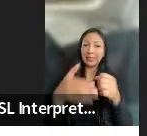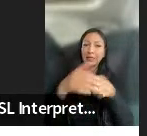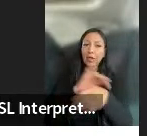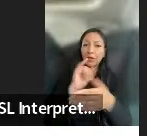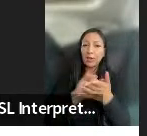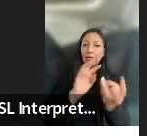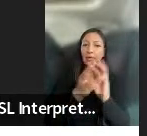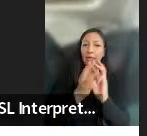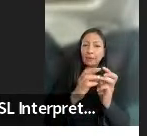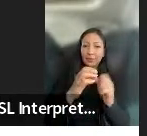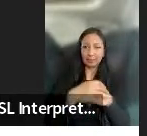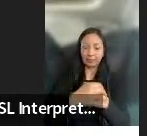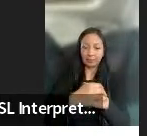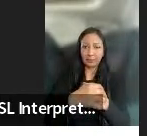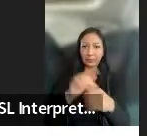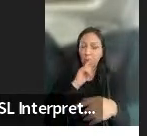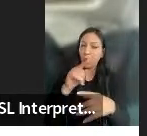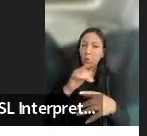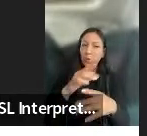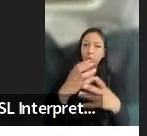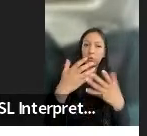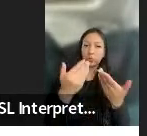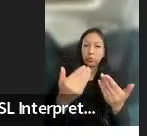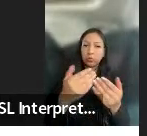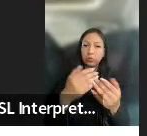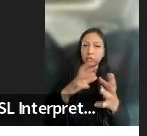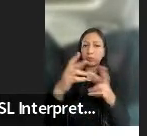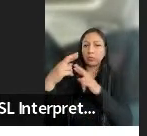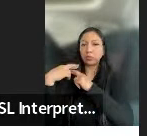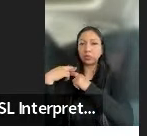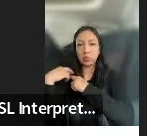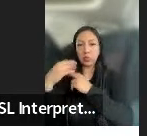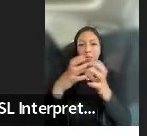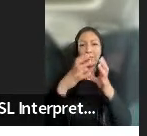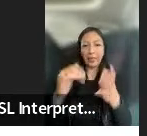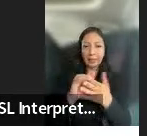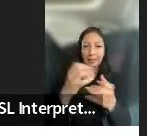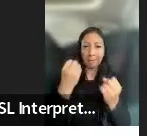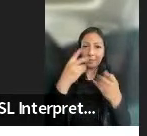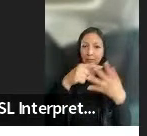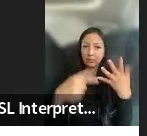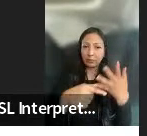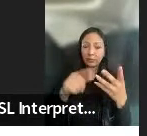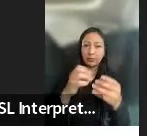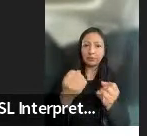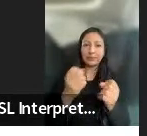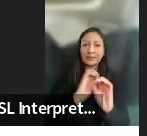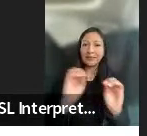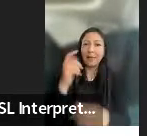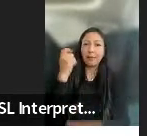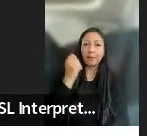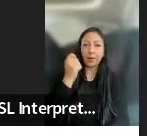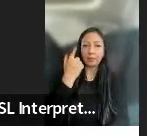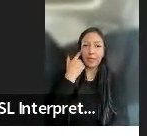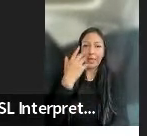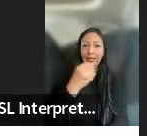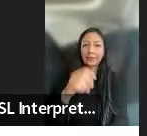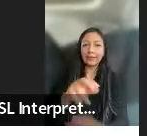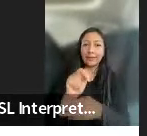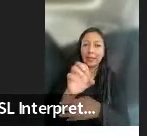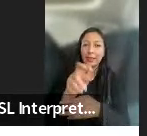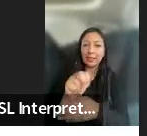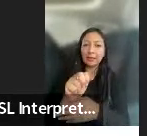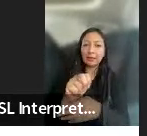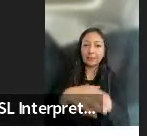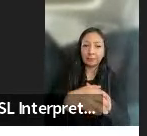a massive undertaking. And so we've worked with our sister agencies, as well as dozens of nonprofit and private sector groups to understand what